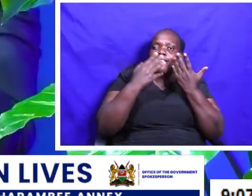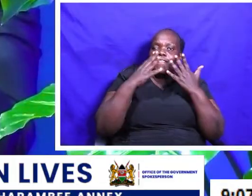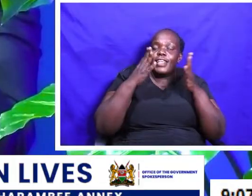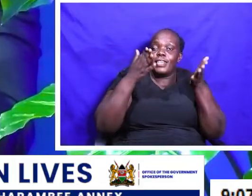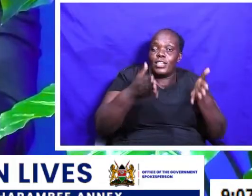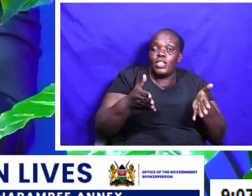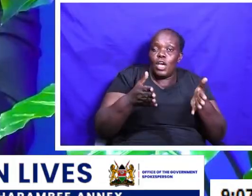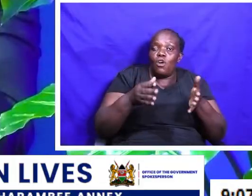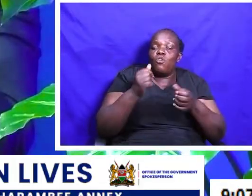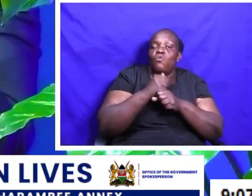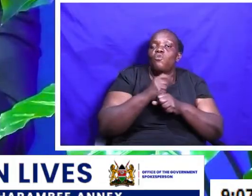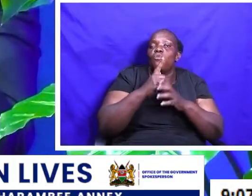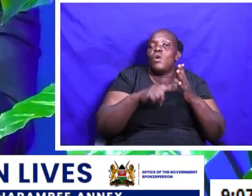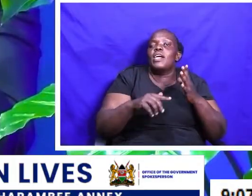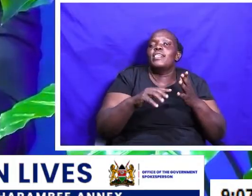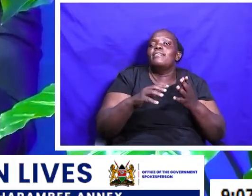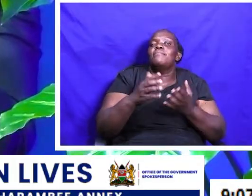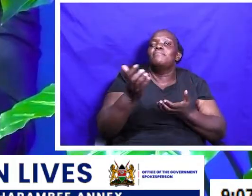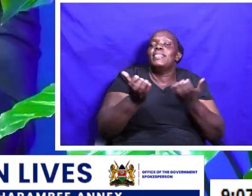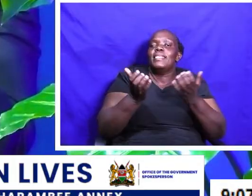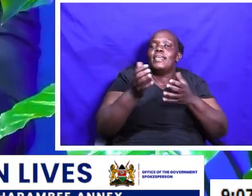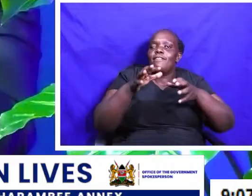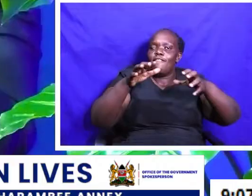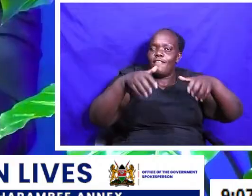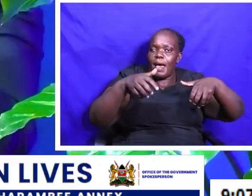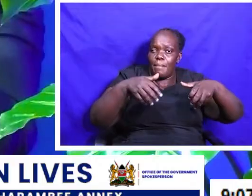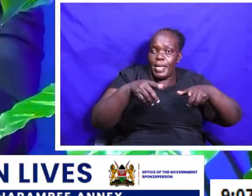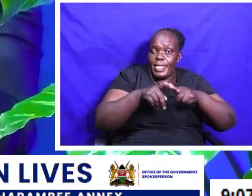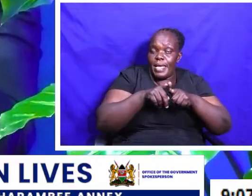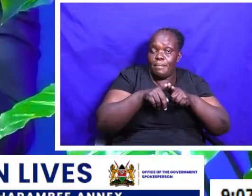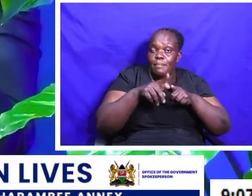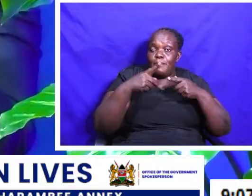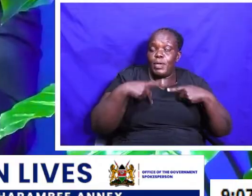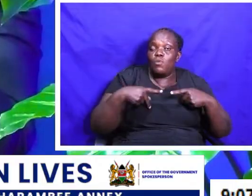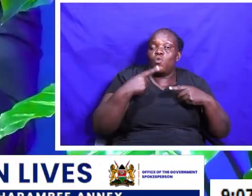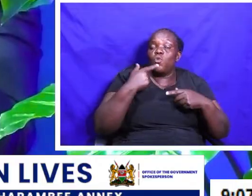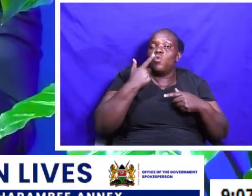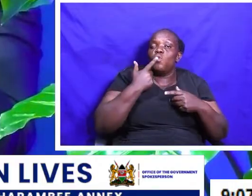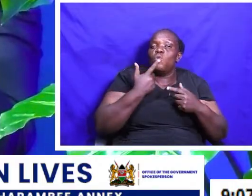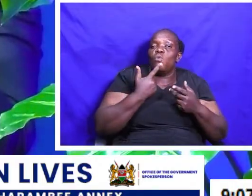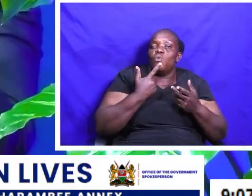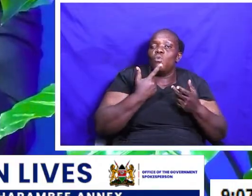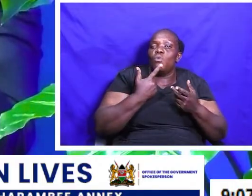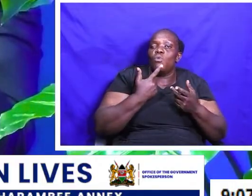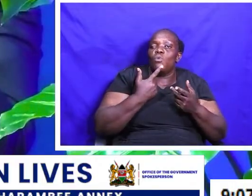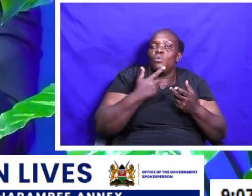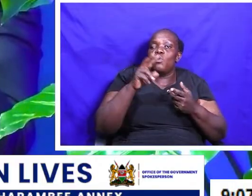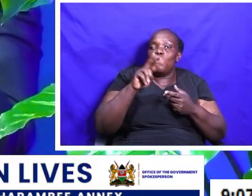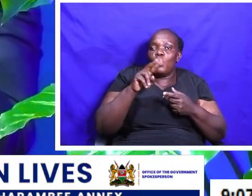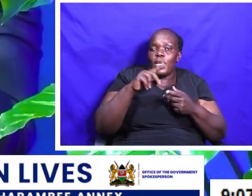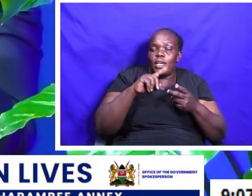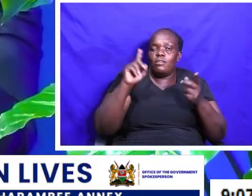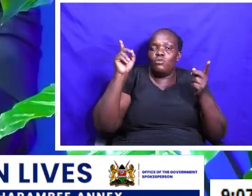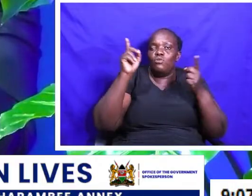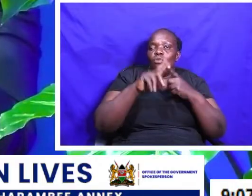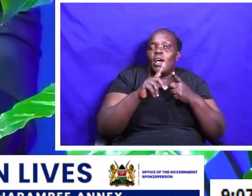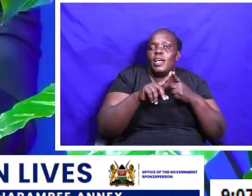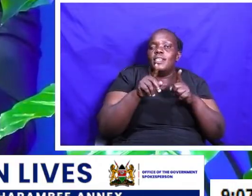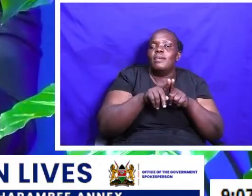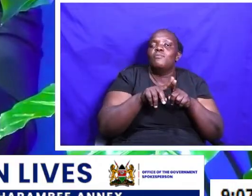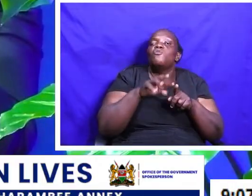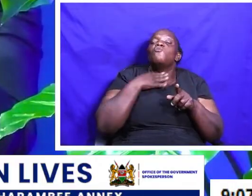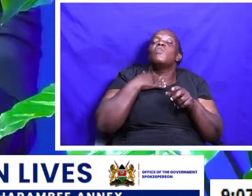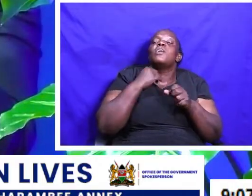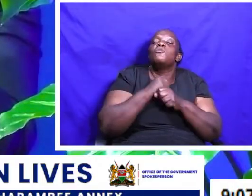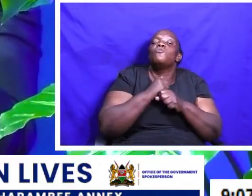will be able to now do commercial farming. And for those ones who are looking towards, like,